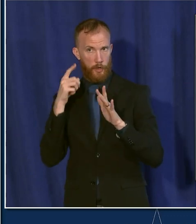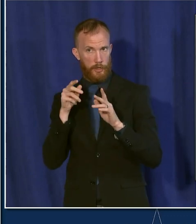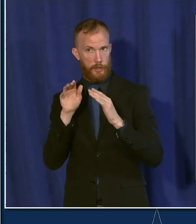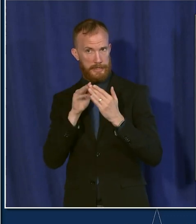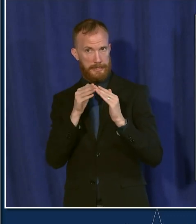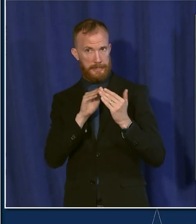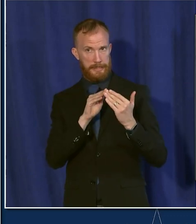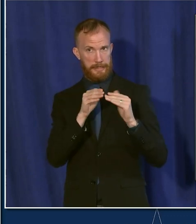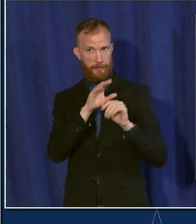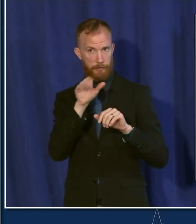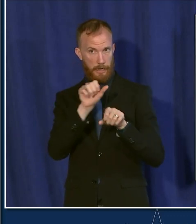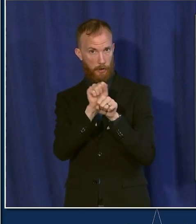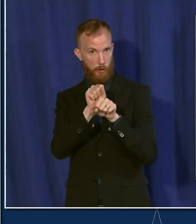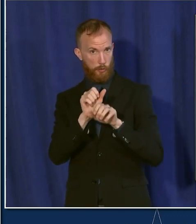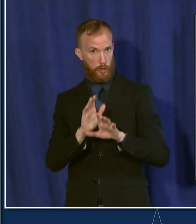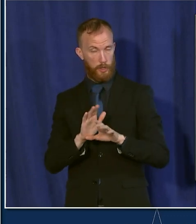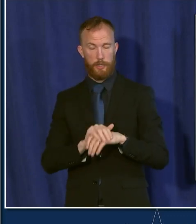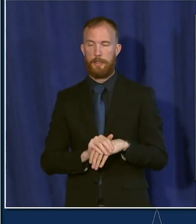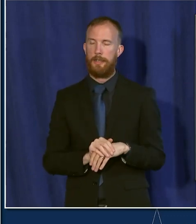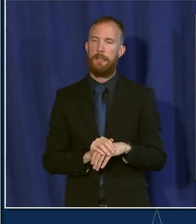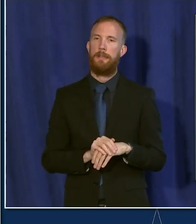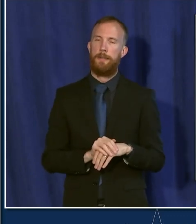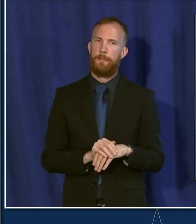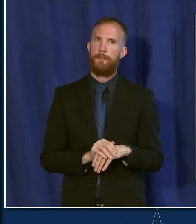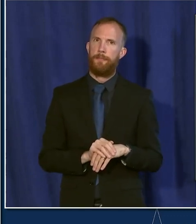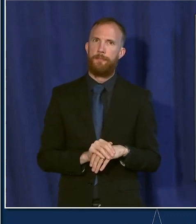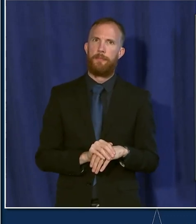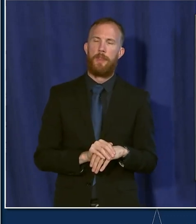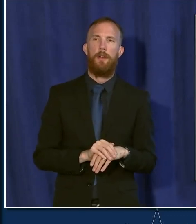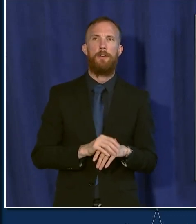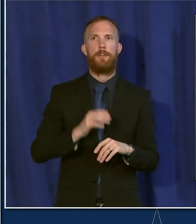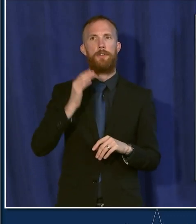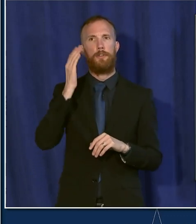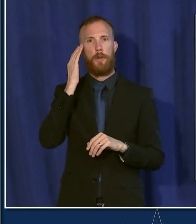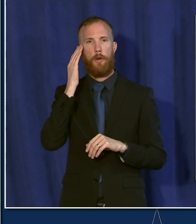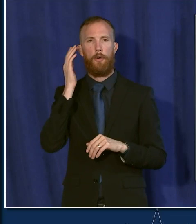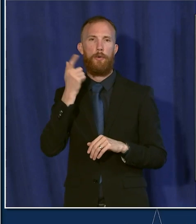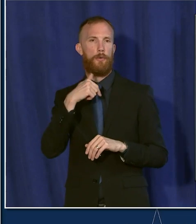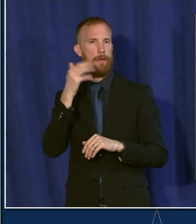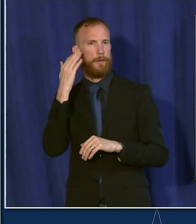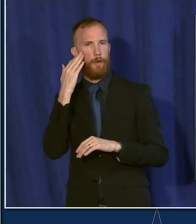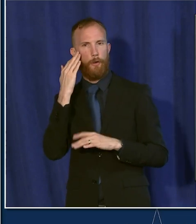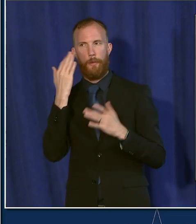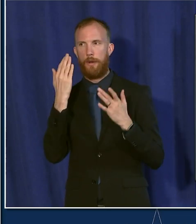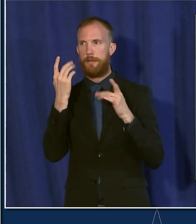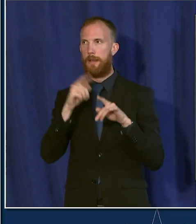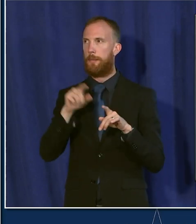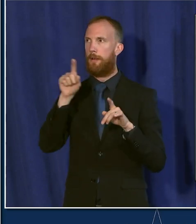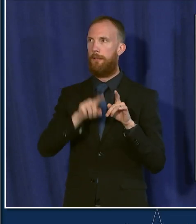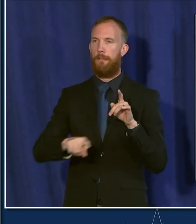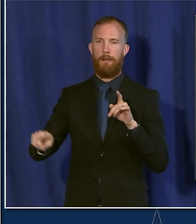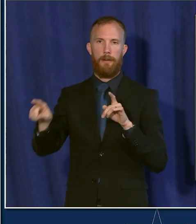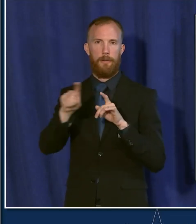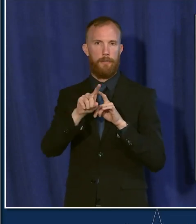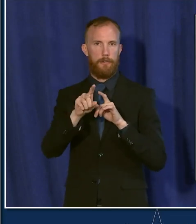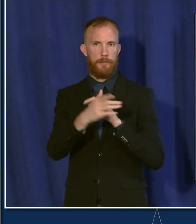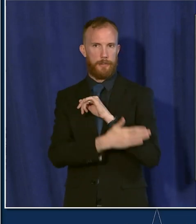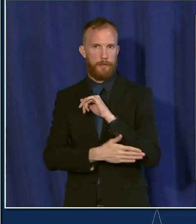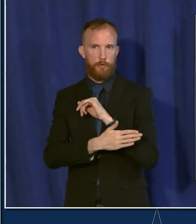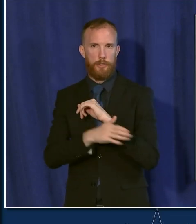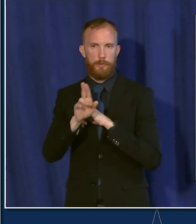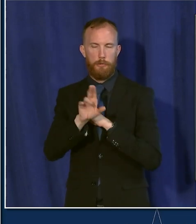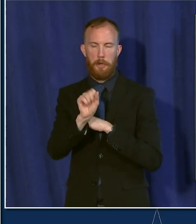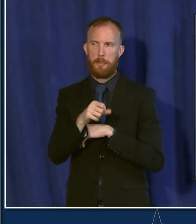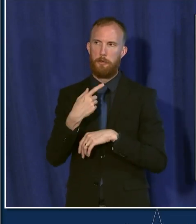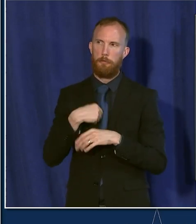get vaccinated at some point? Yeah, so, certainly we're aware of what's happening around the country and, have been having some conversations